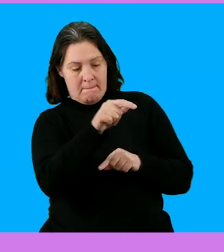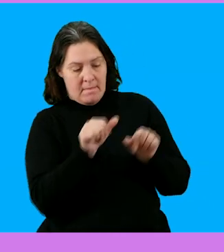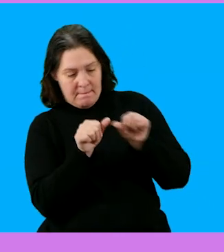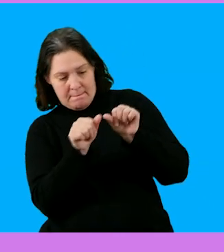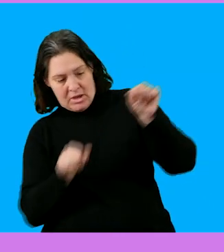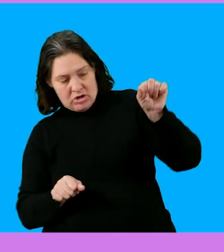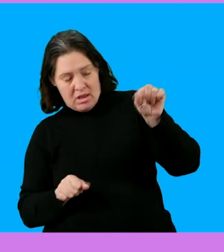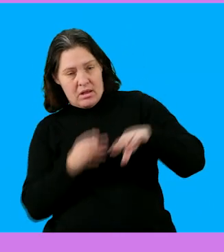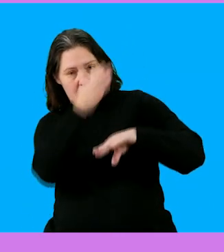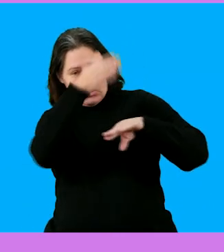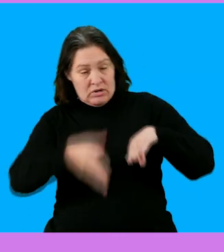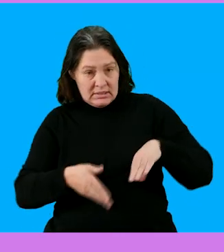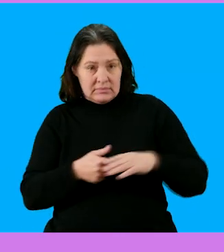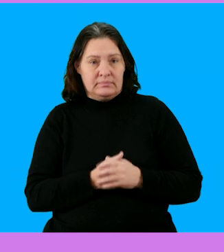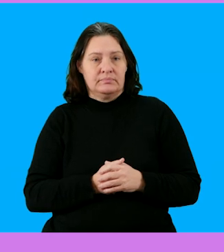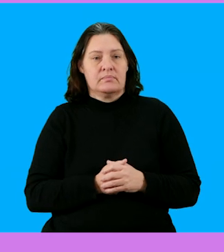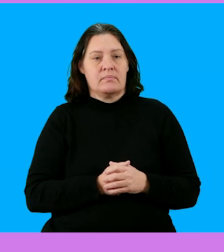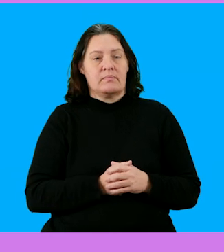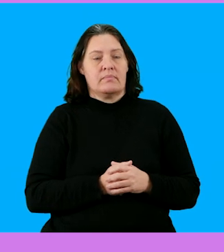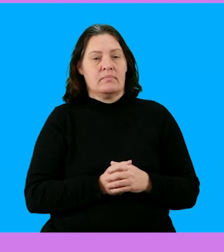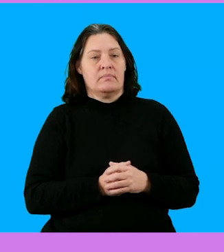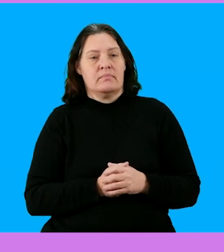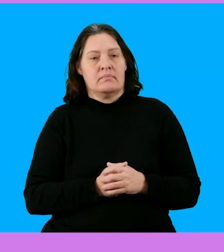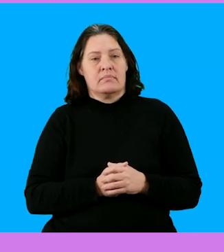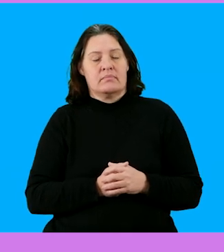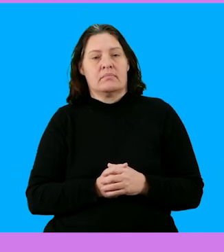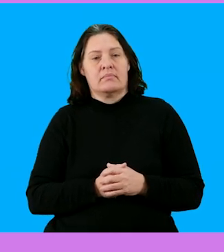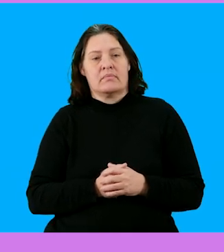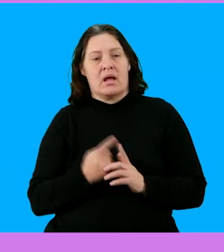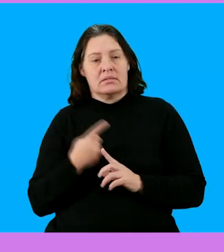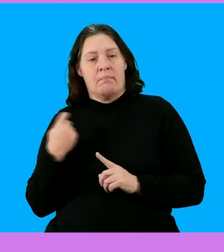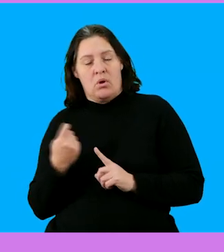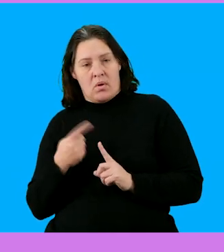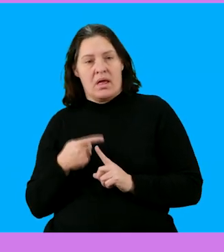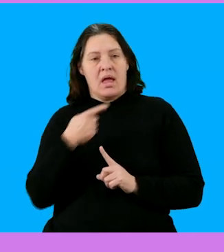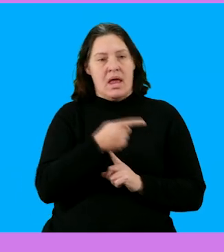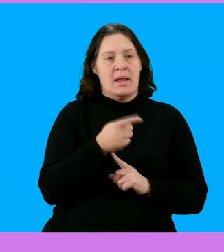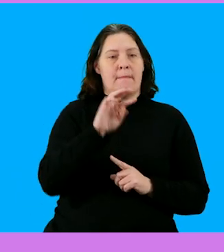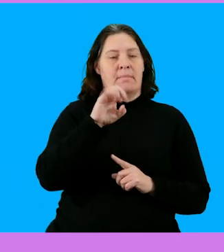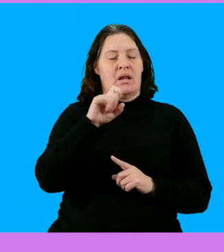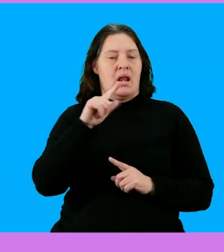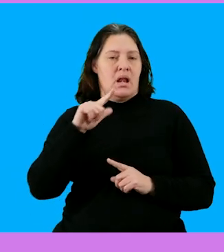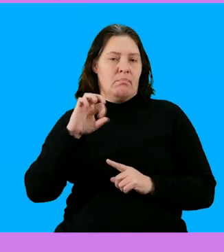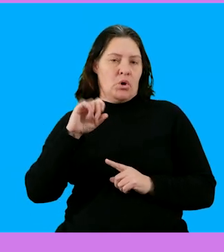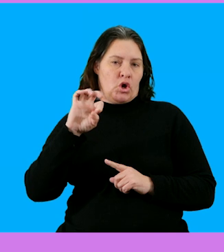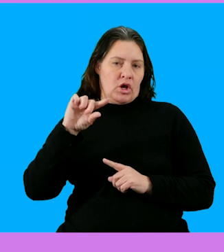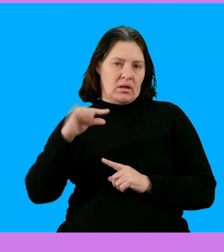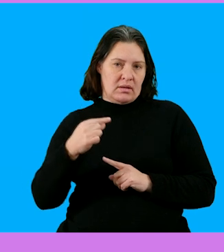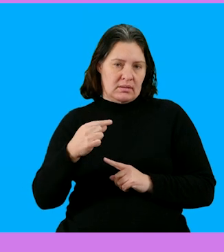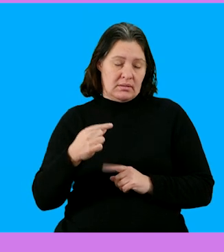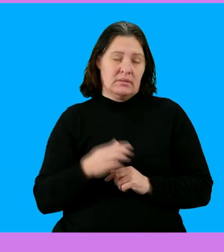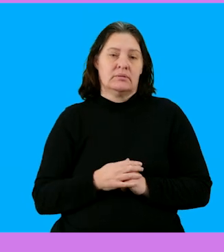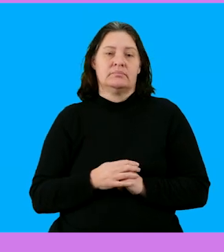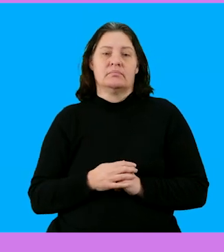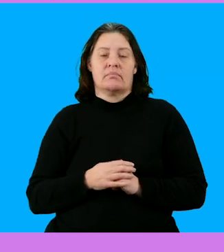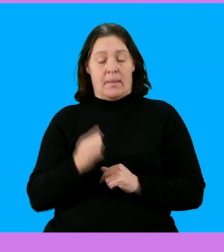places as well. Now, the two places in question here is Polokwane as well as Middelburg. Okay, so I'm going to use my